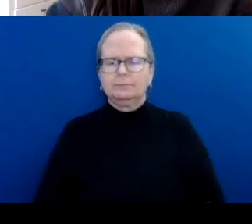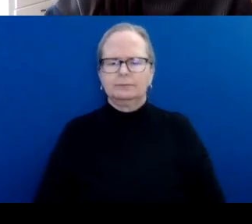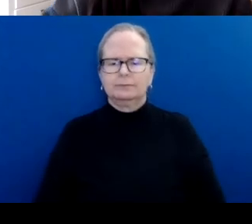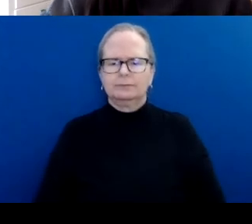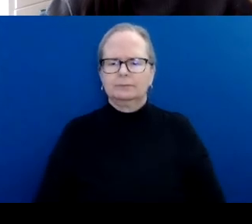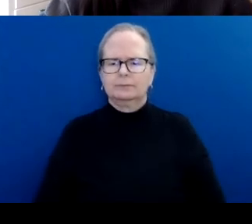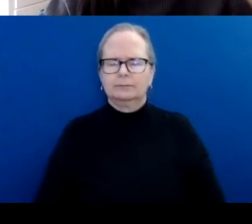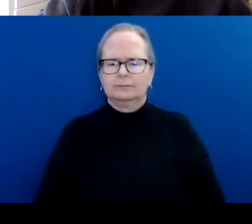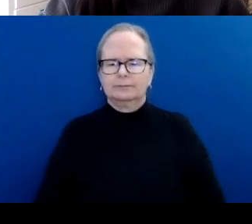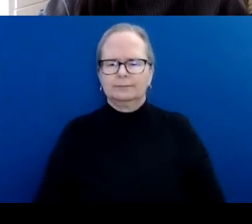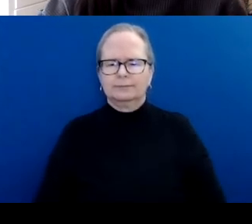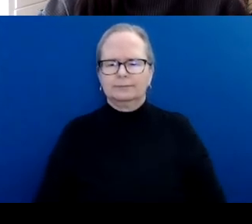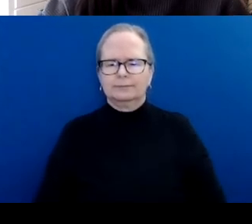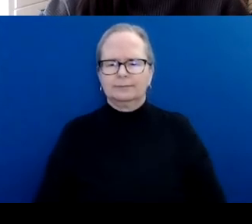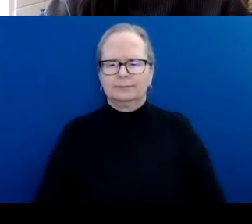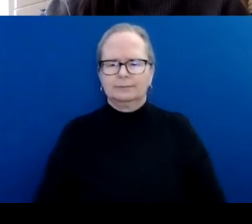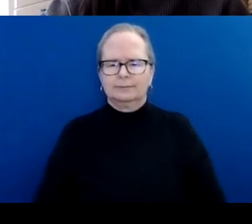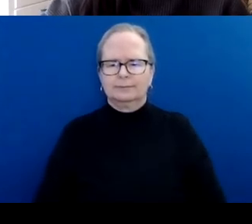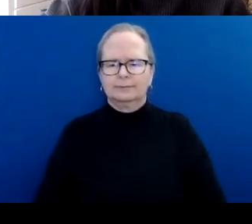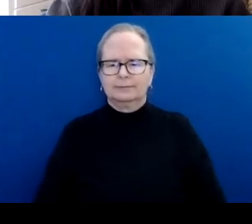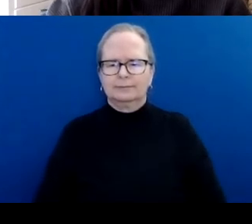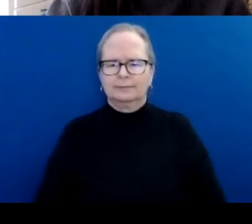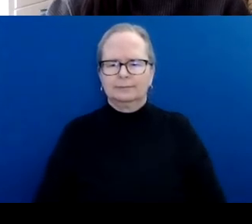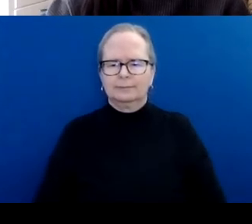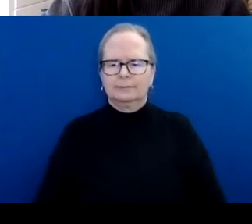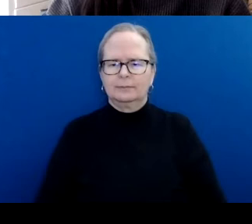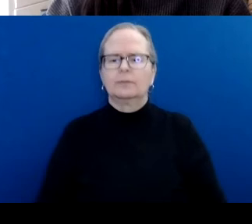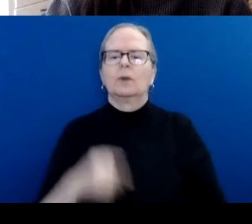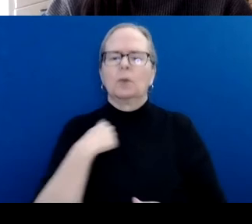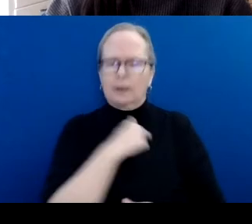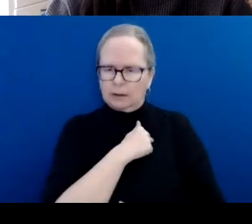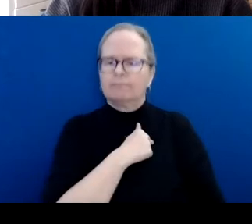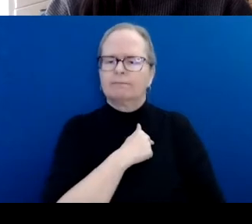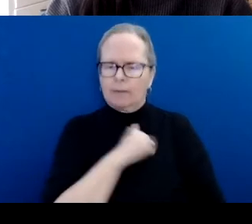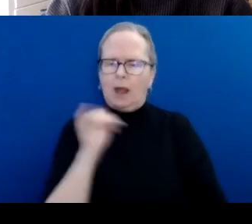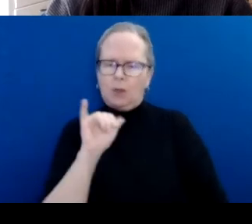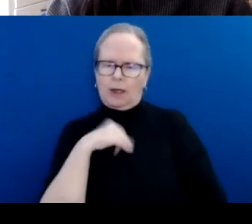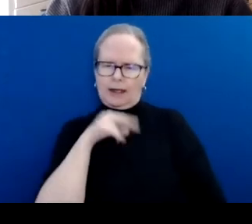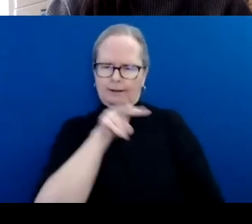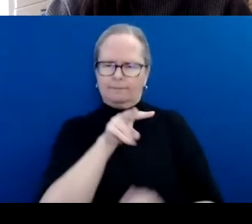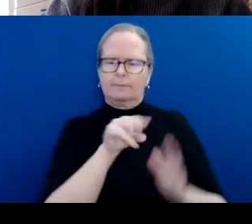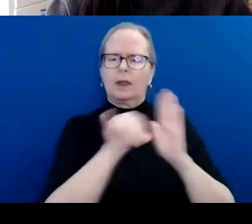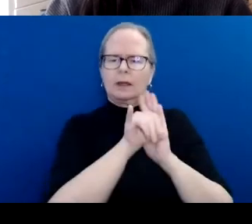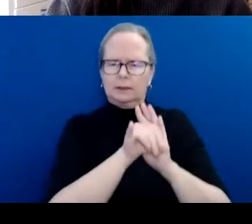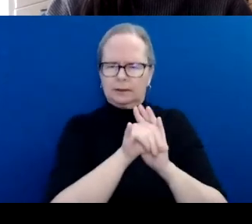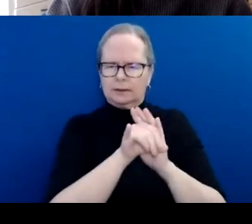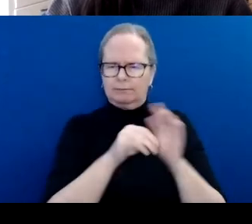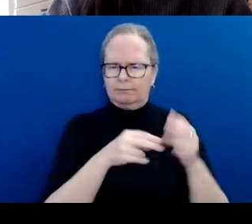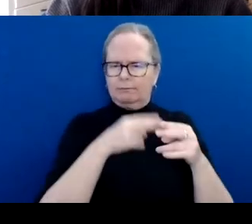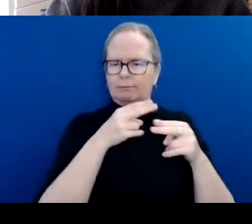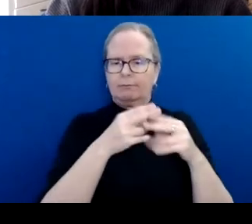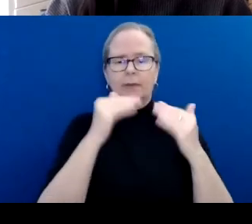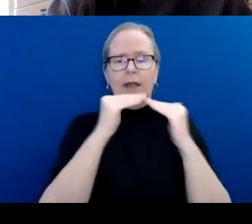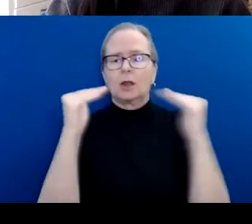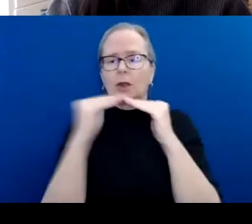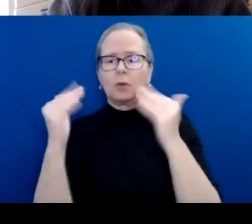We've also identified equity priority groups and adopted a specific equity measure for some of our programs, which I'll